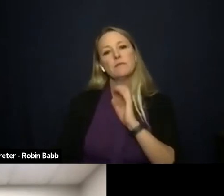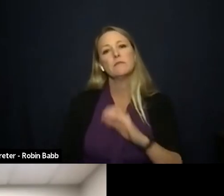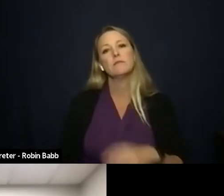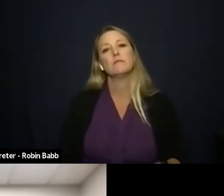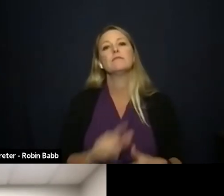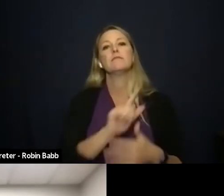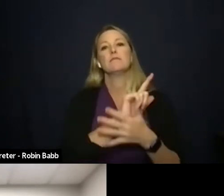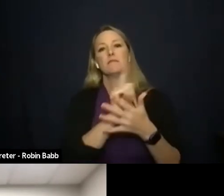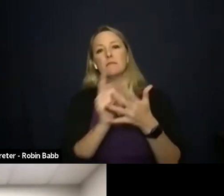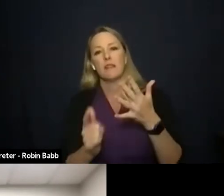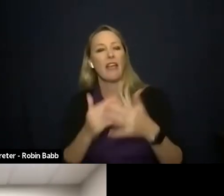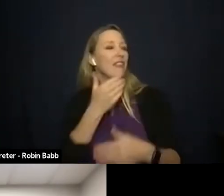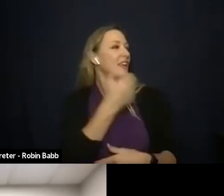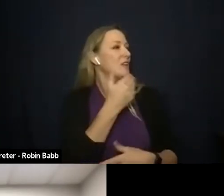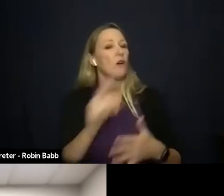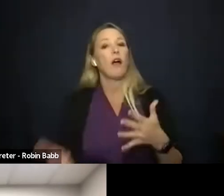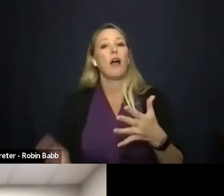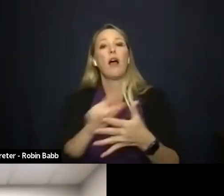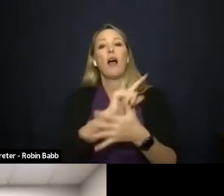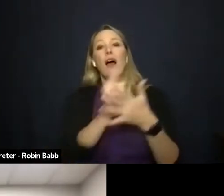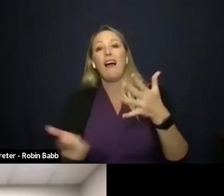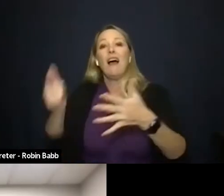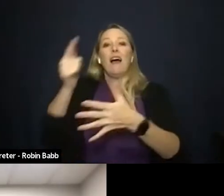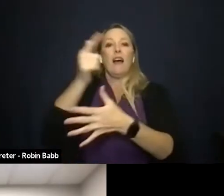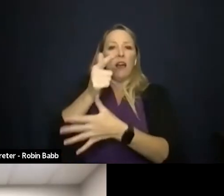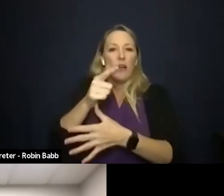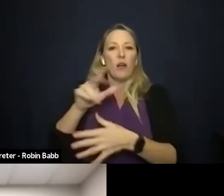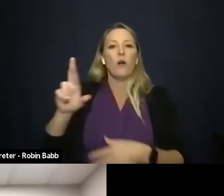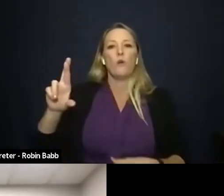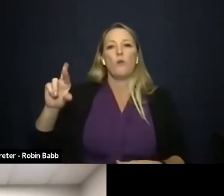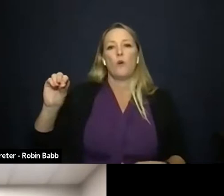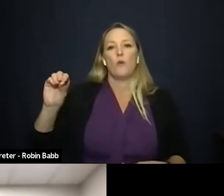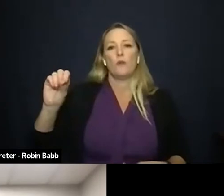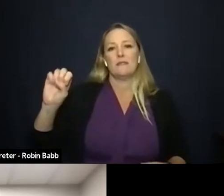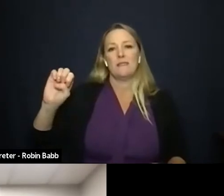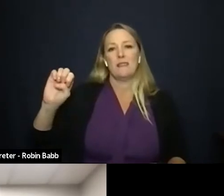thank you president munoz our next speaker is rosanne crawford